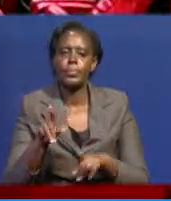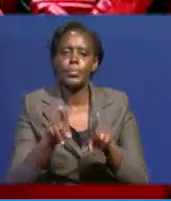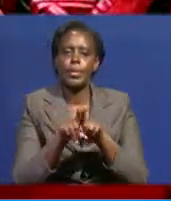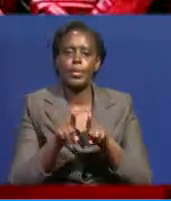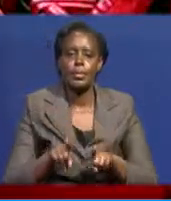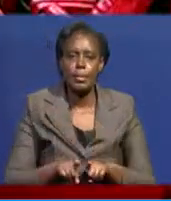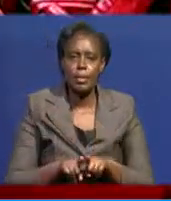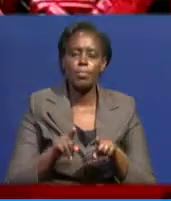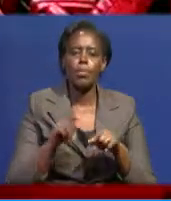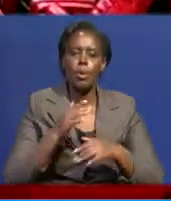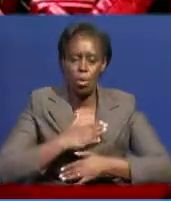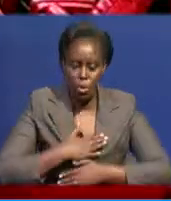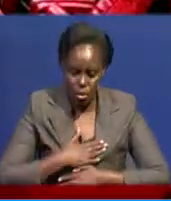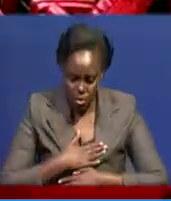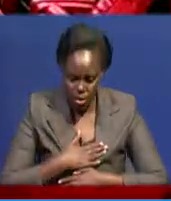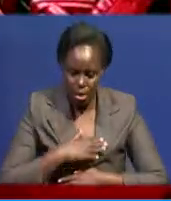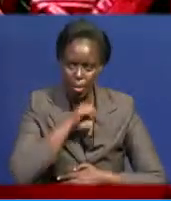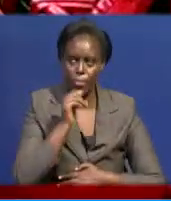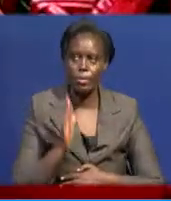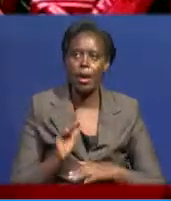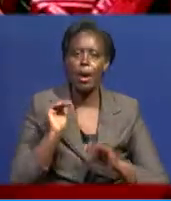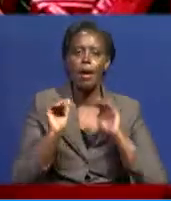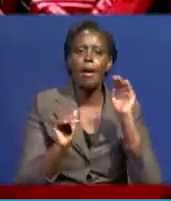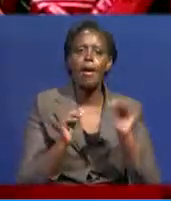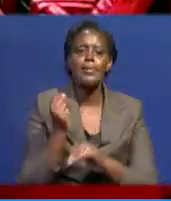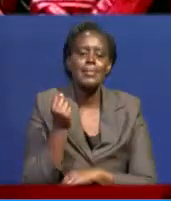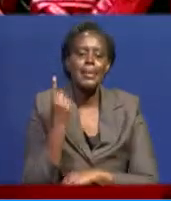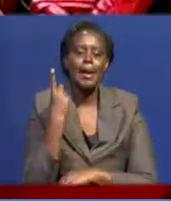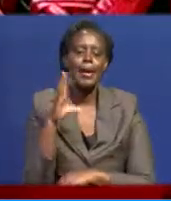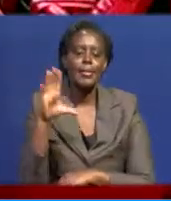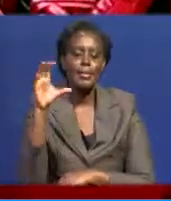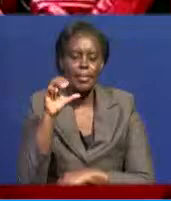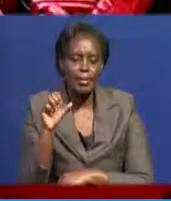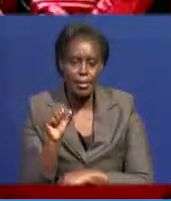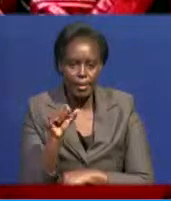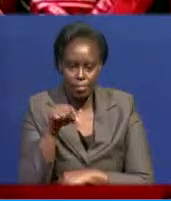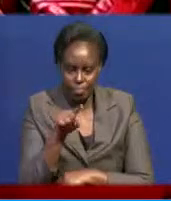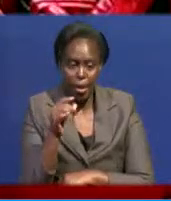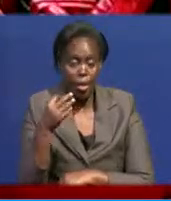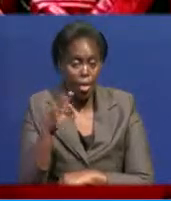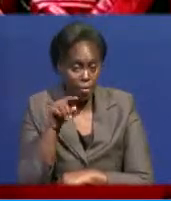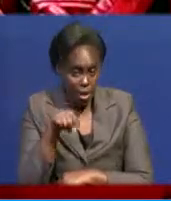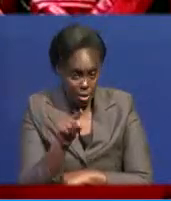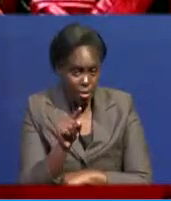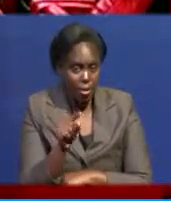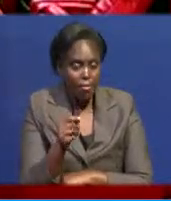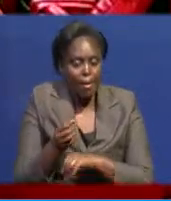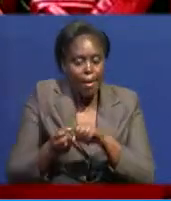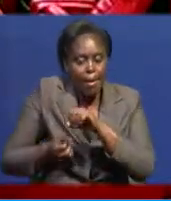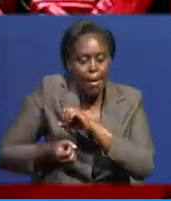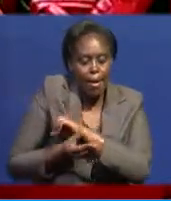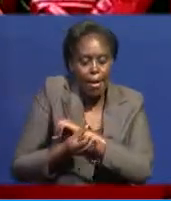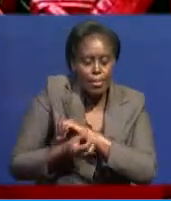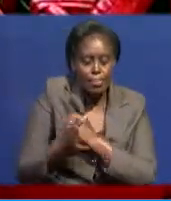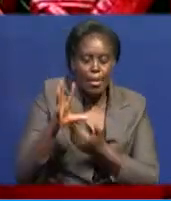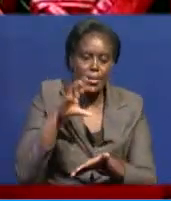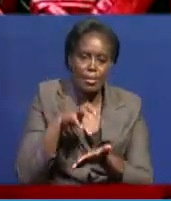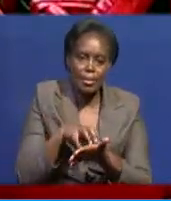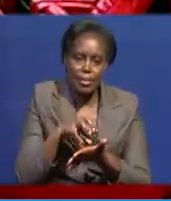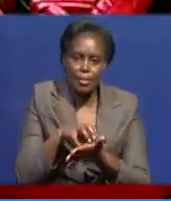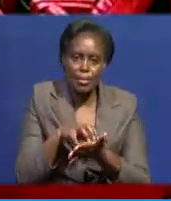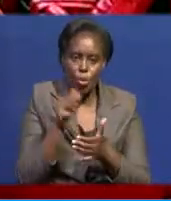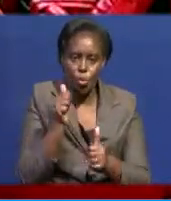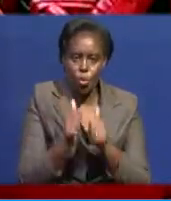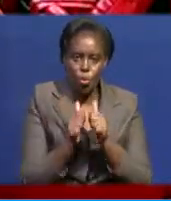Honorable Senator will be seeking to understand from the Cabinet Secretary whether she could explain the circumstances